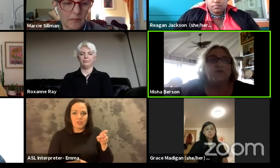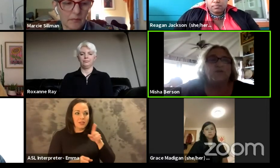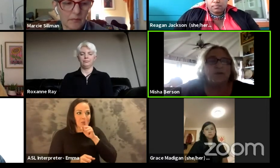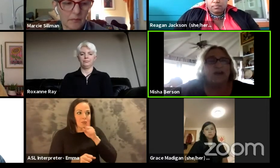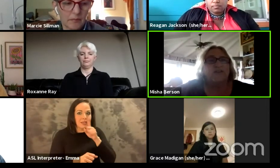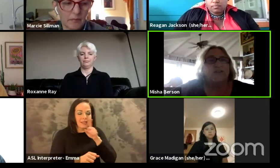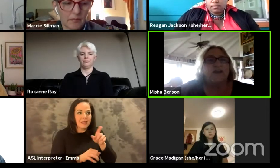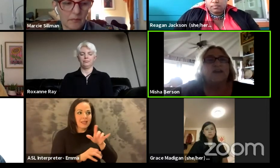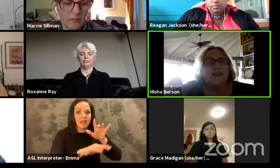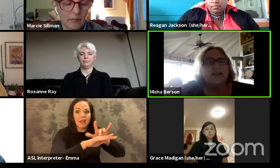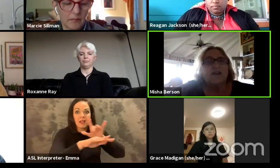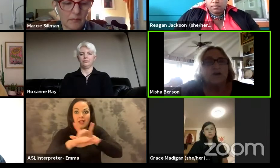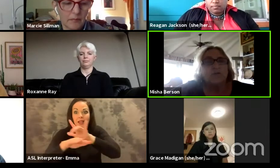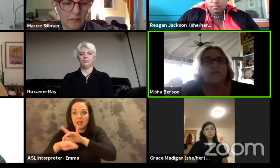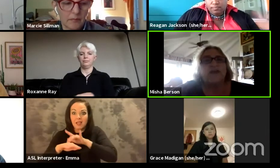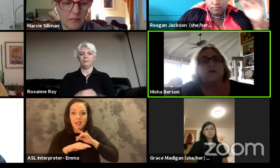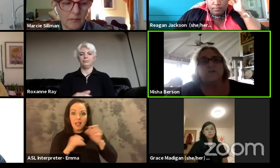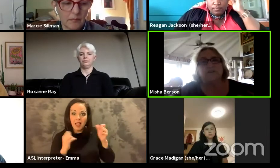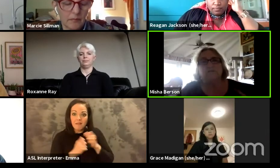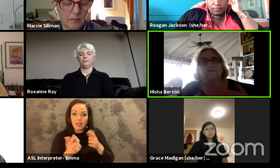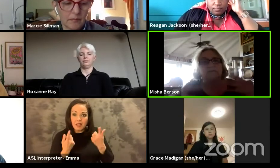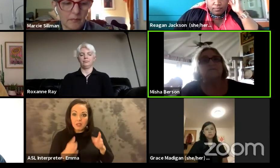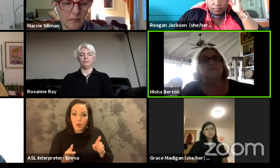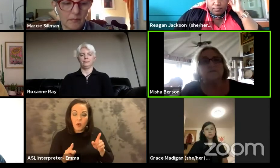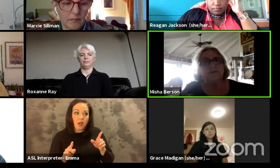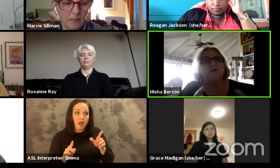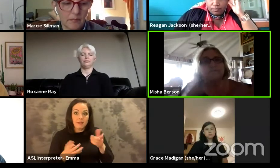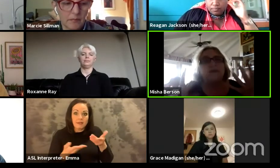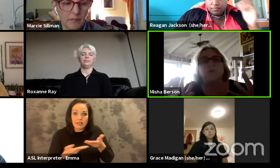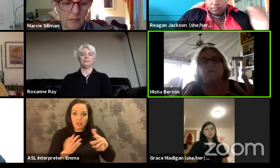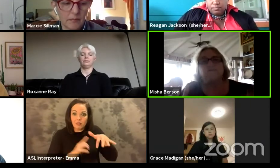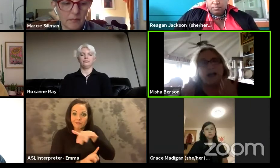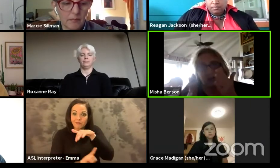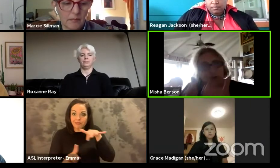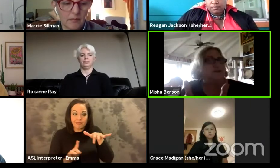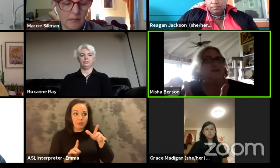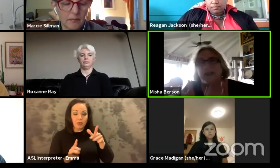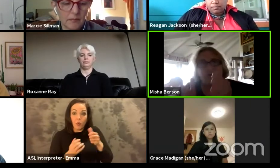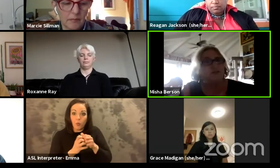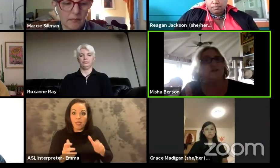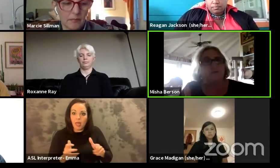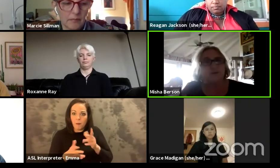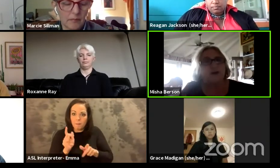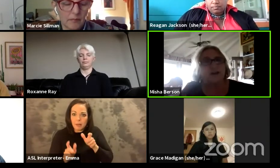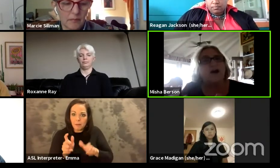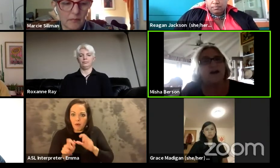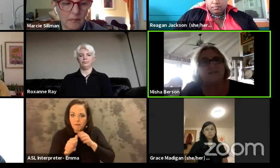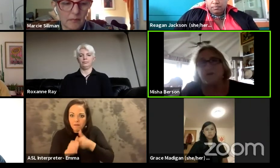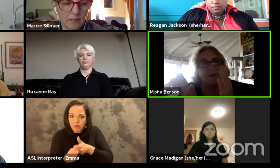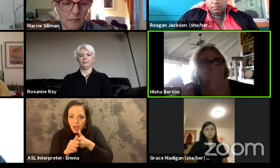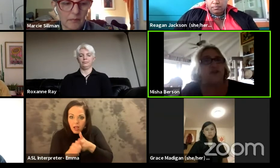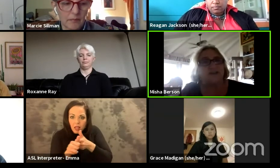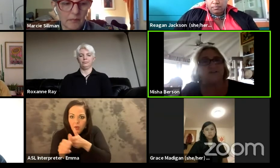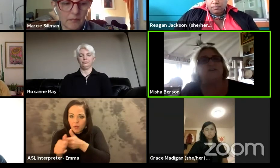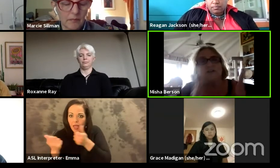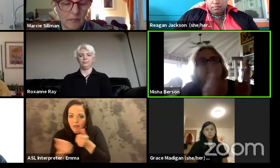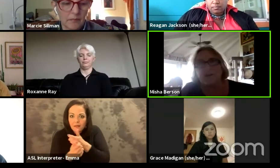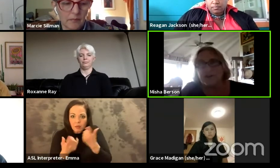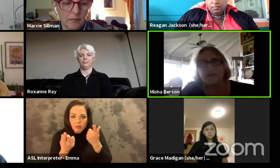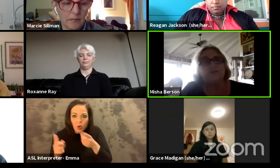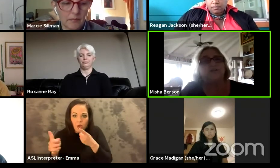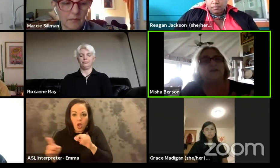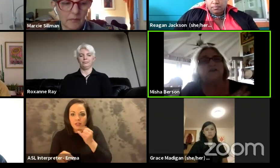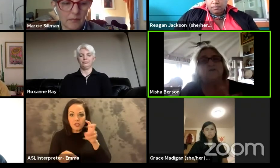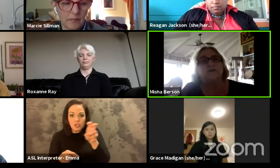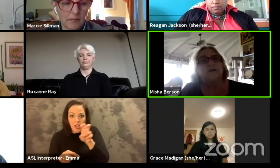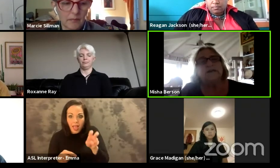able to do back then without people following everything that was going on, you know, in the jazz scene or